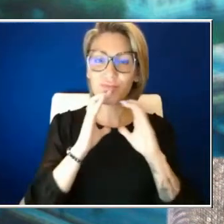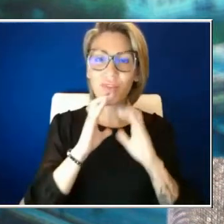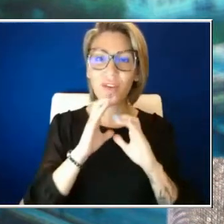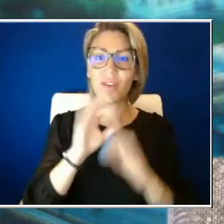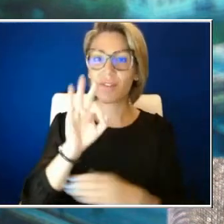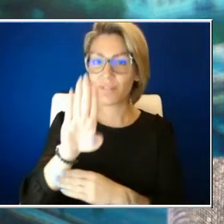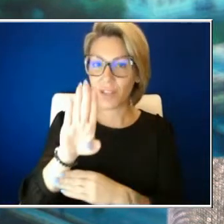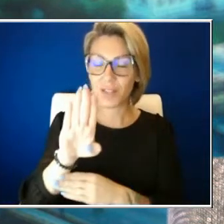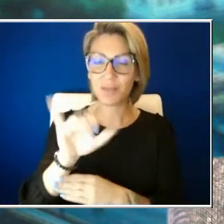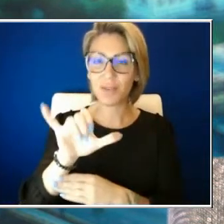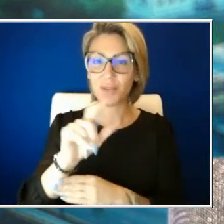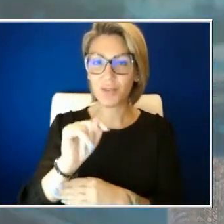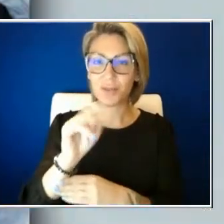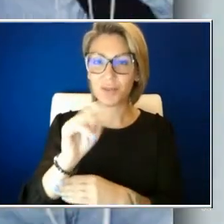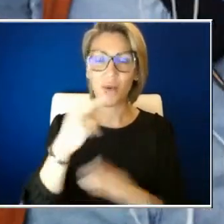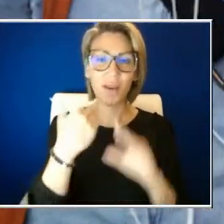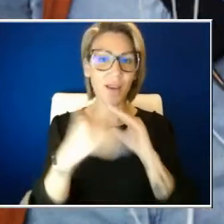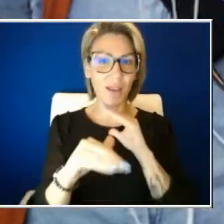us at